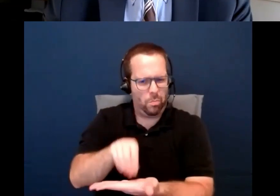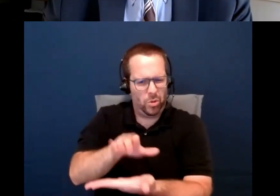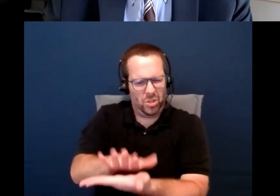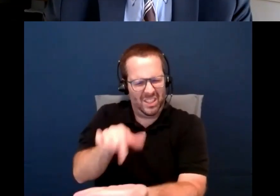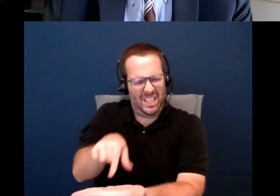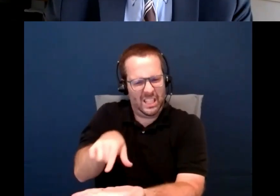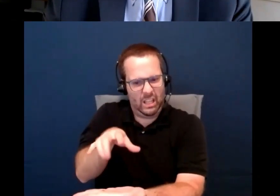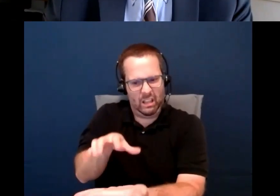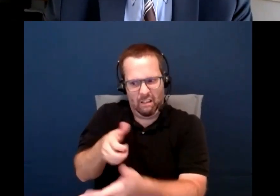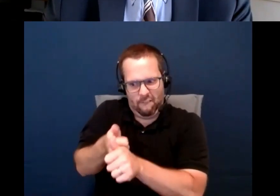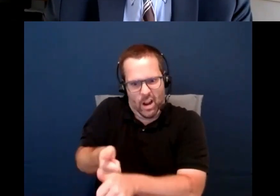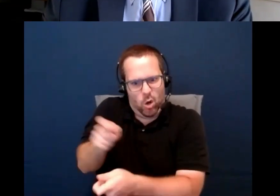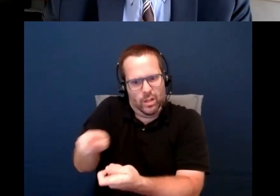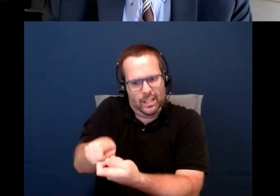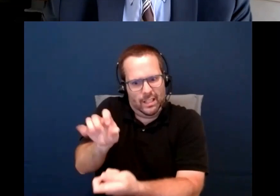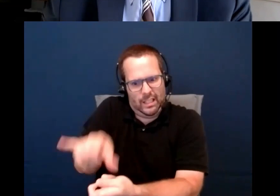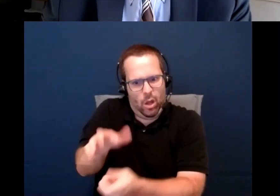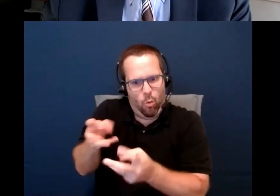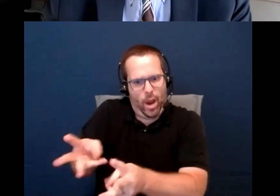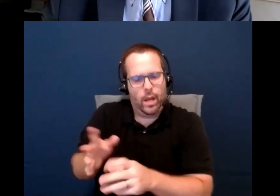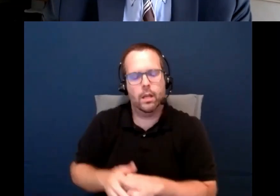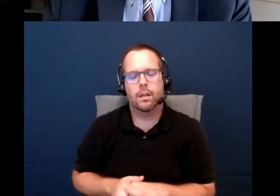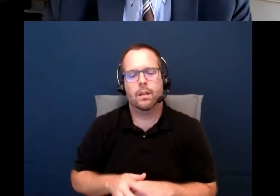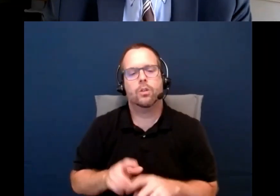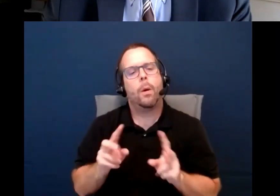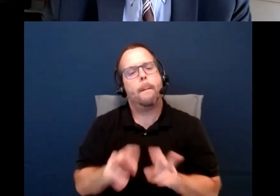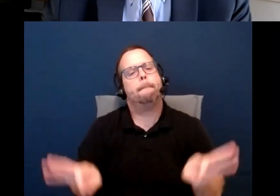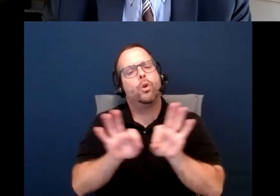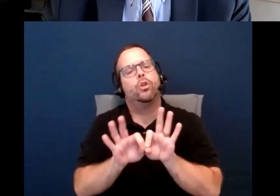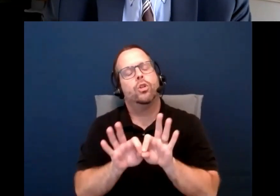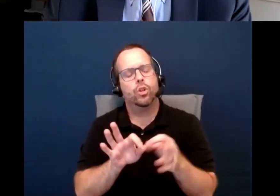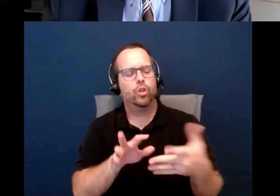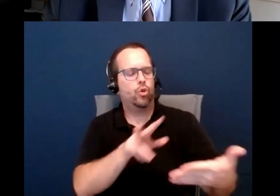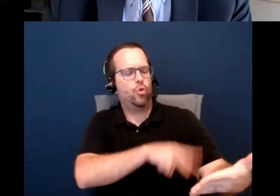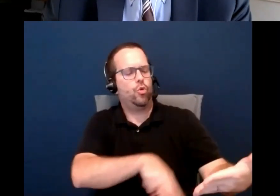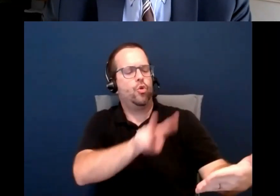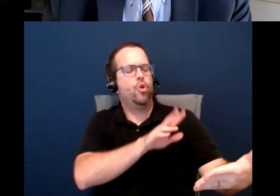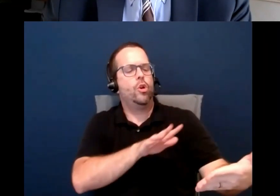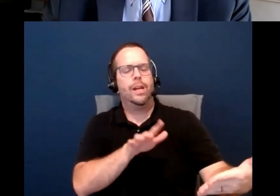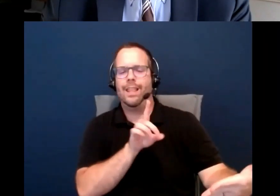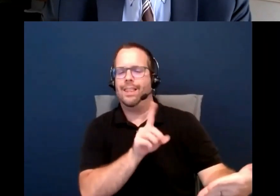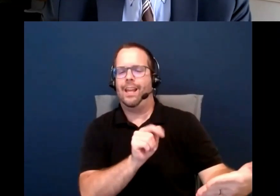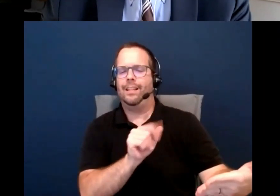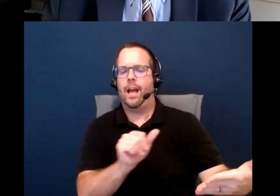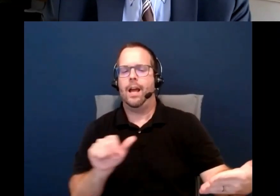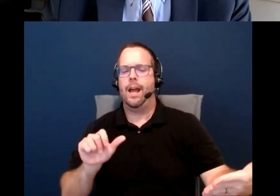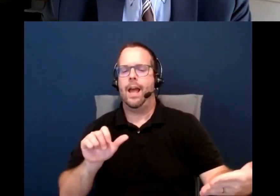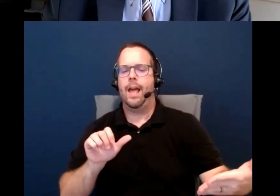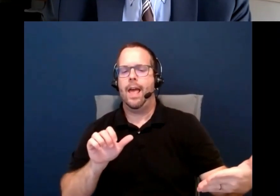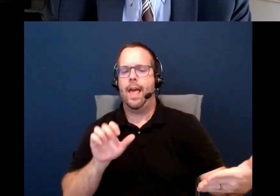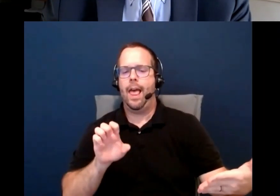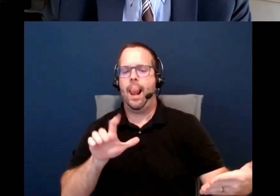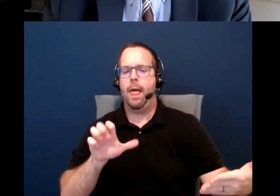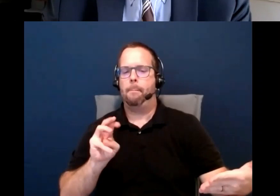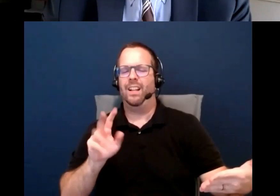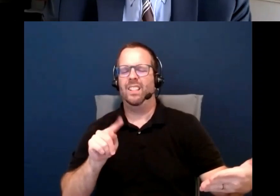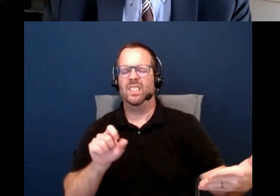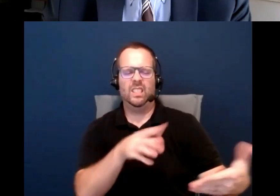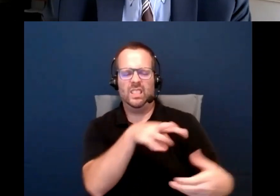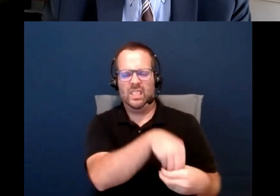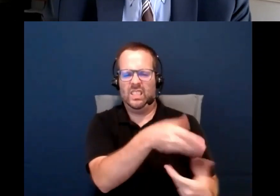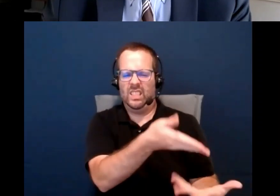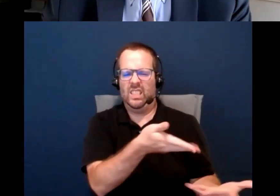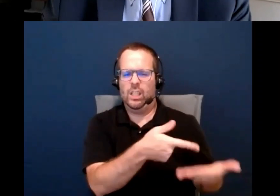look and have a better feel for what these data elements say, what are the properties of